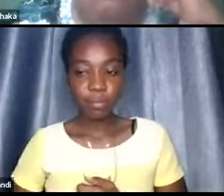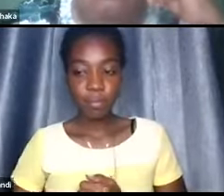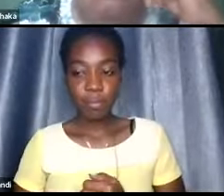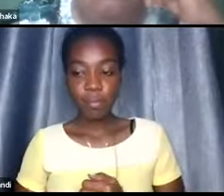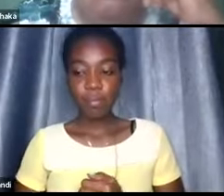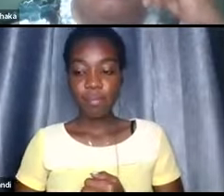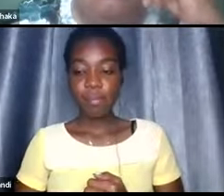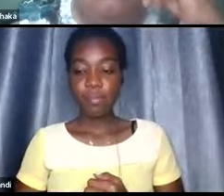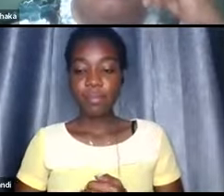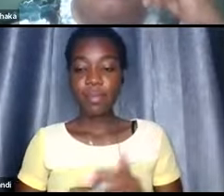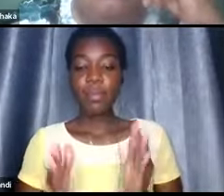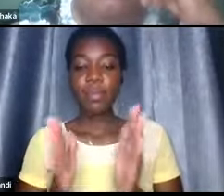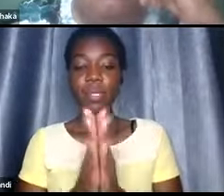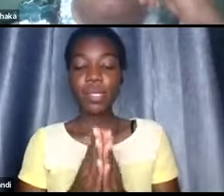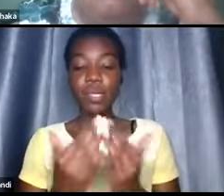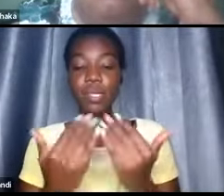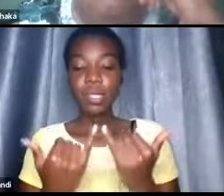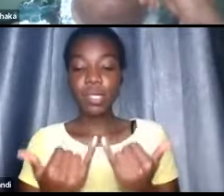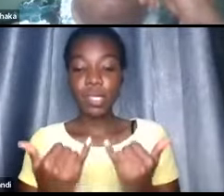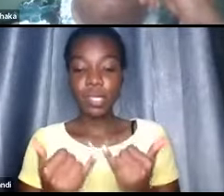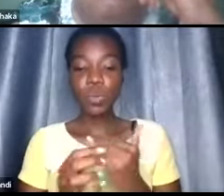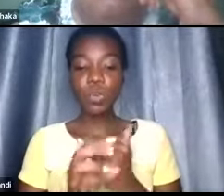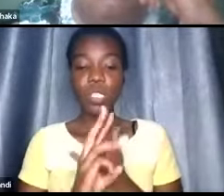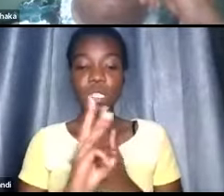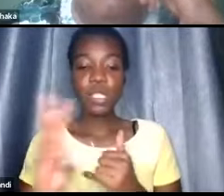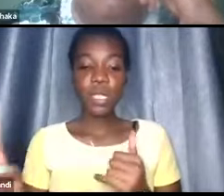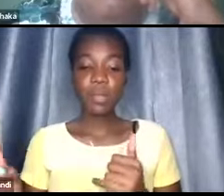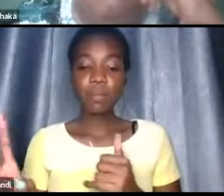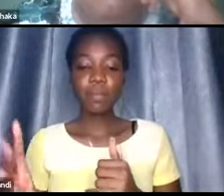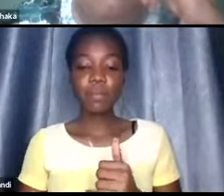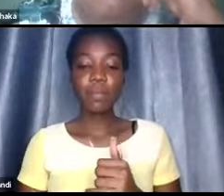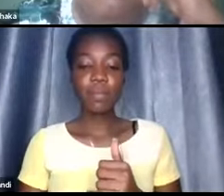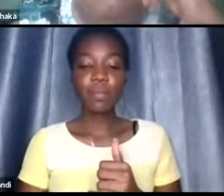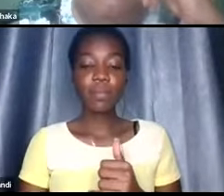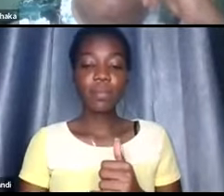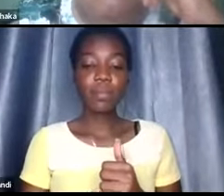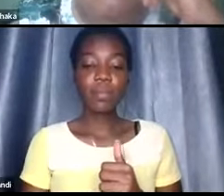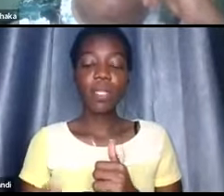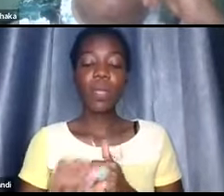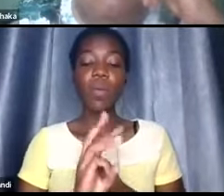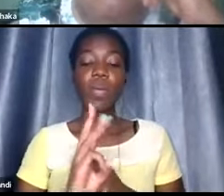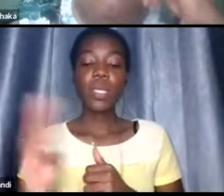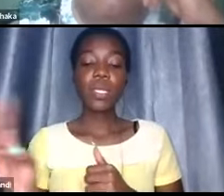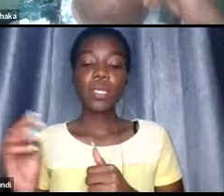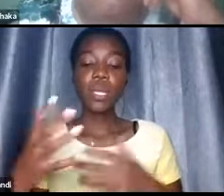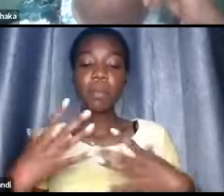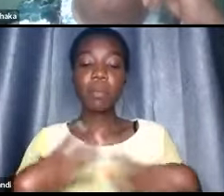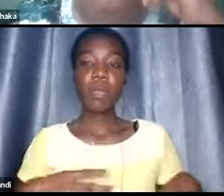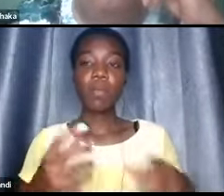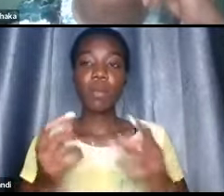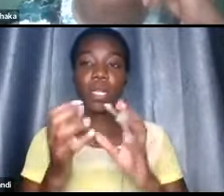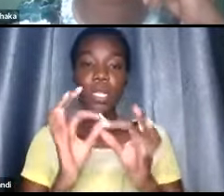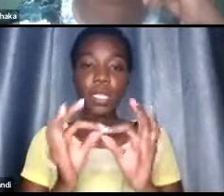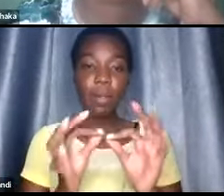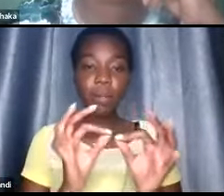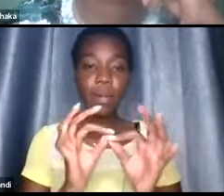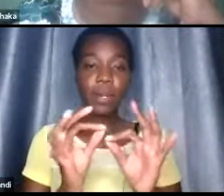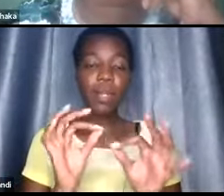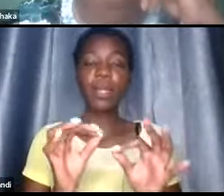And now the Western people have interpreted that